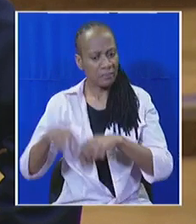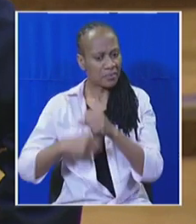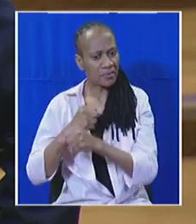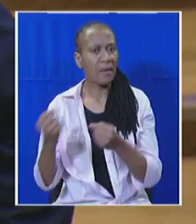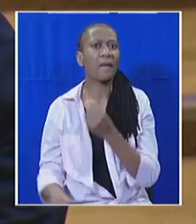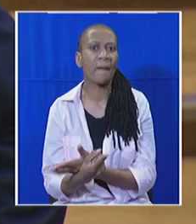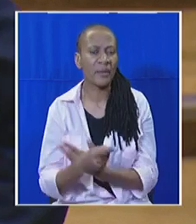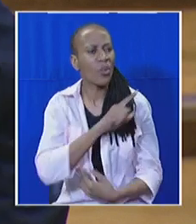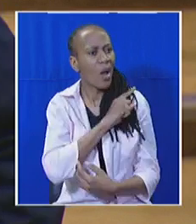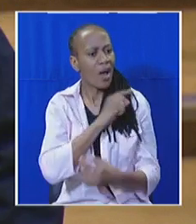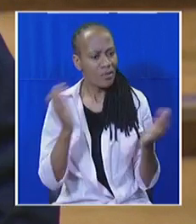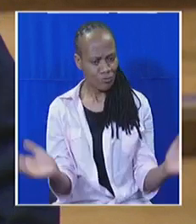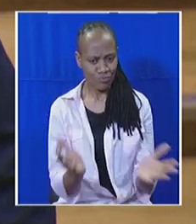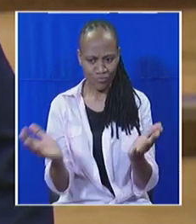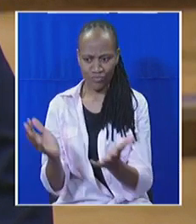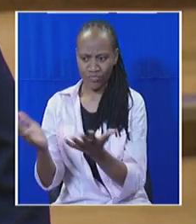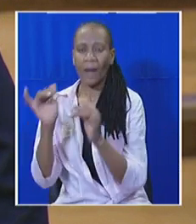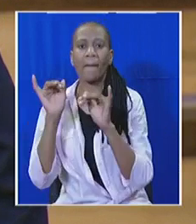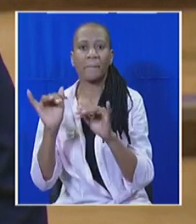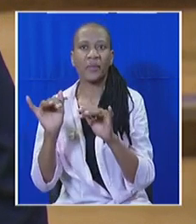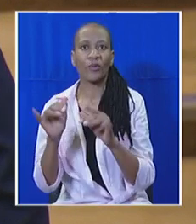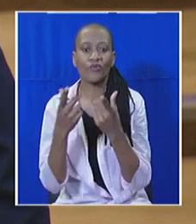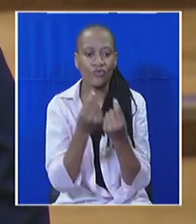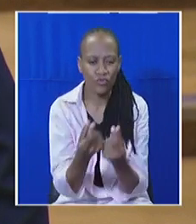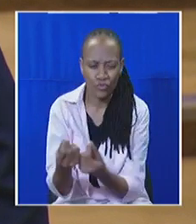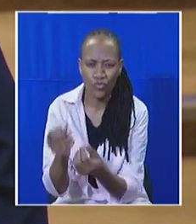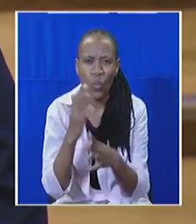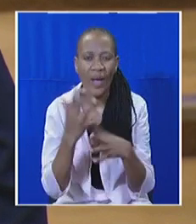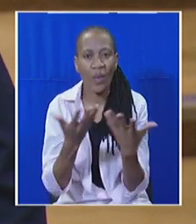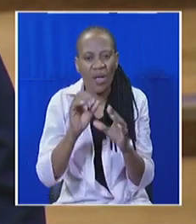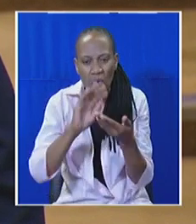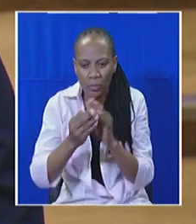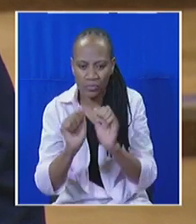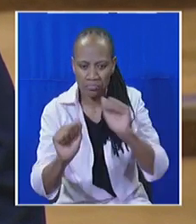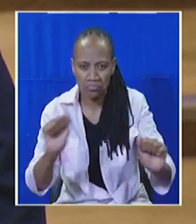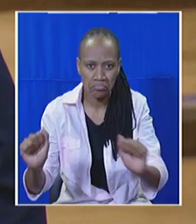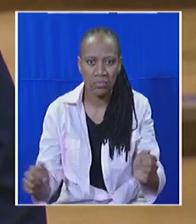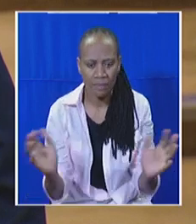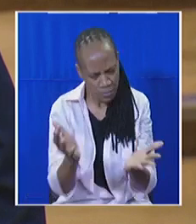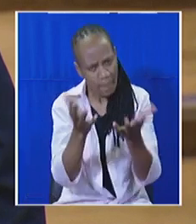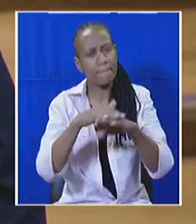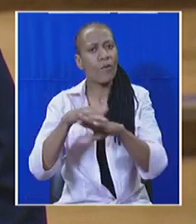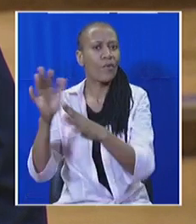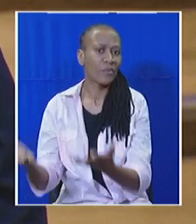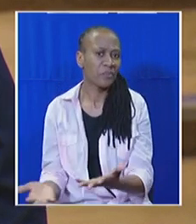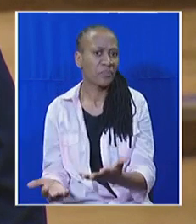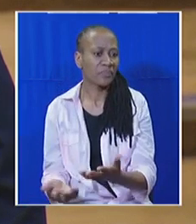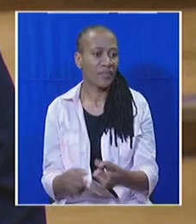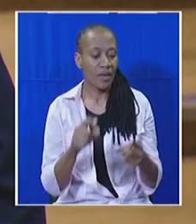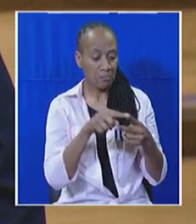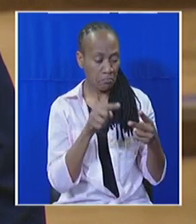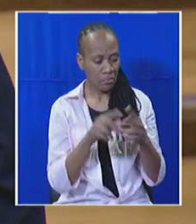to encourage and recognize people who are making a positive contribution in their communities. Congratulates Nadia